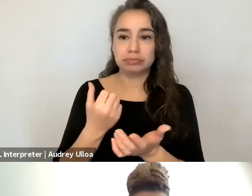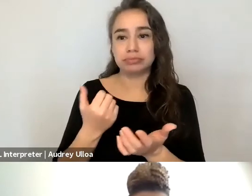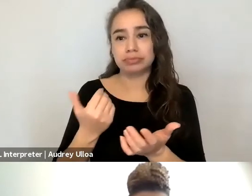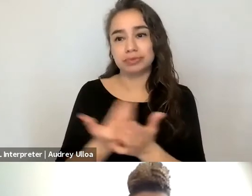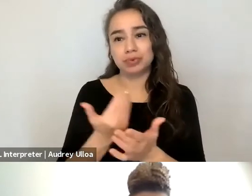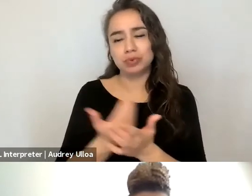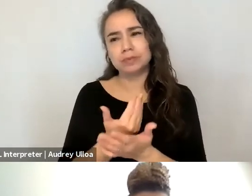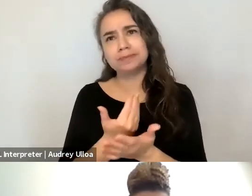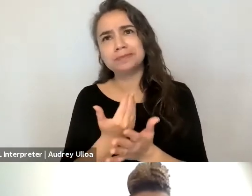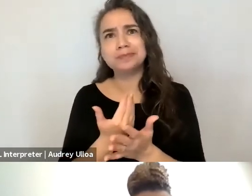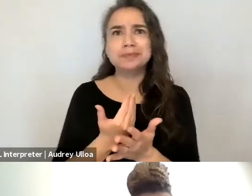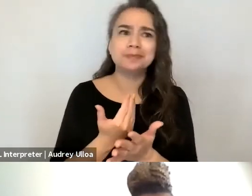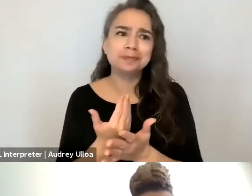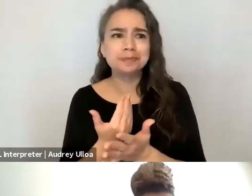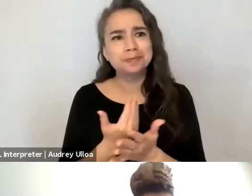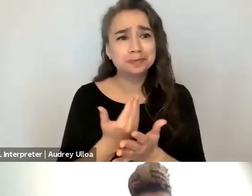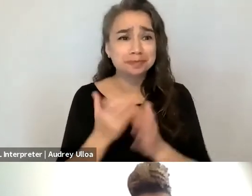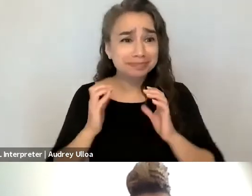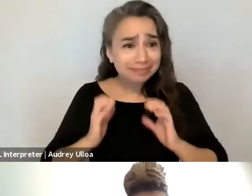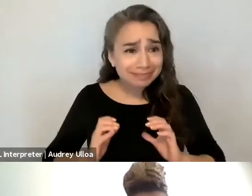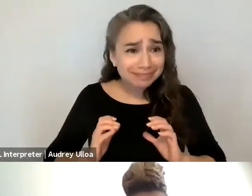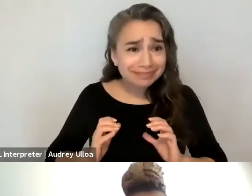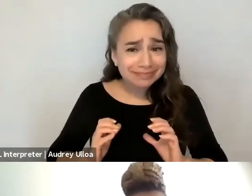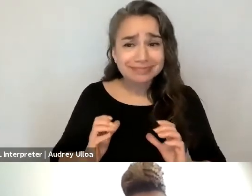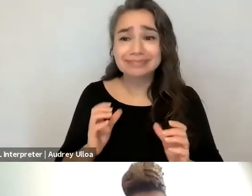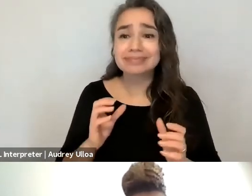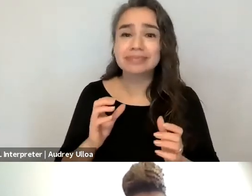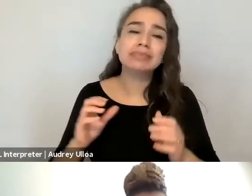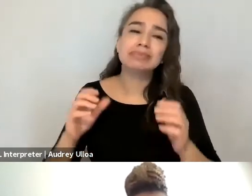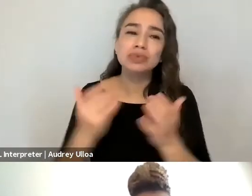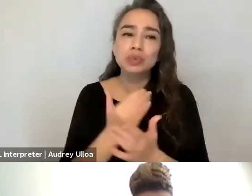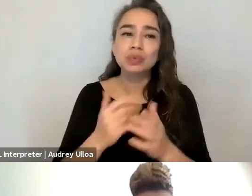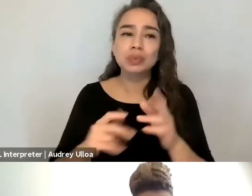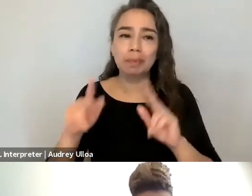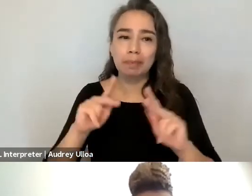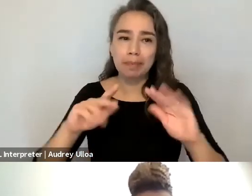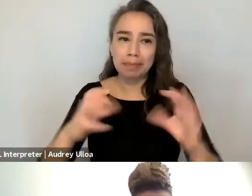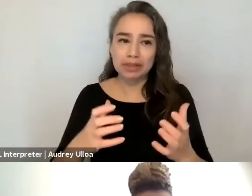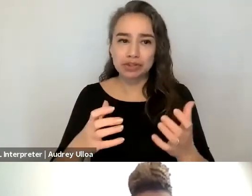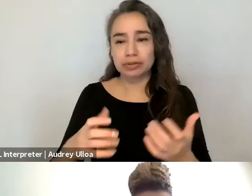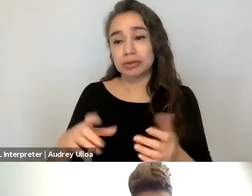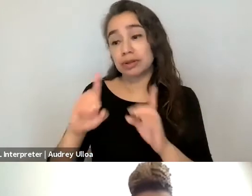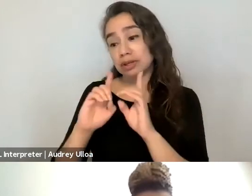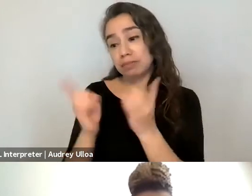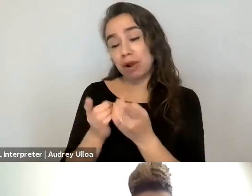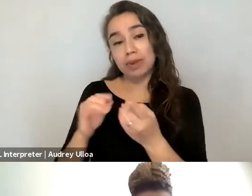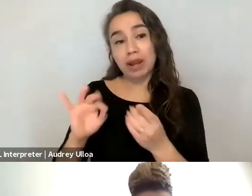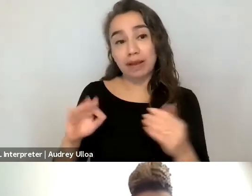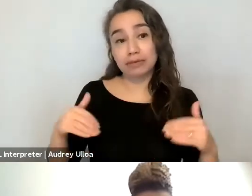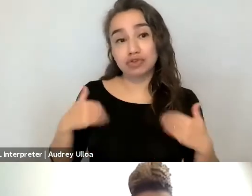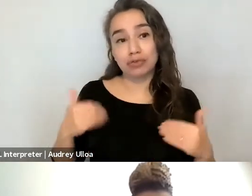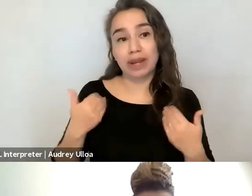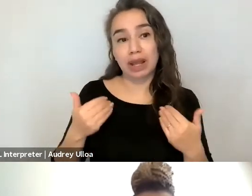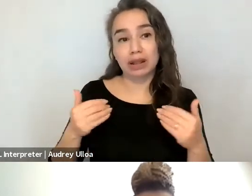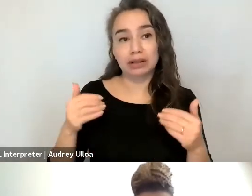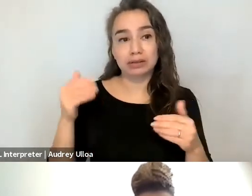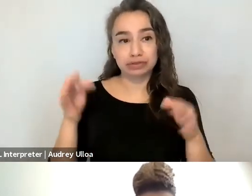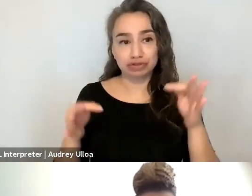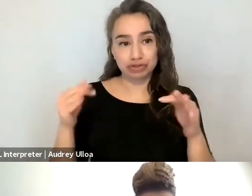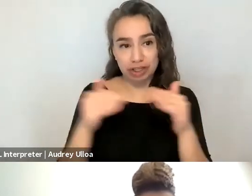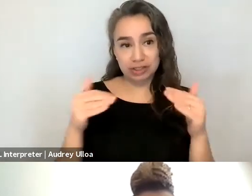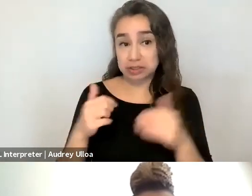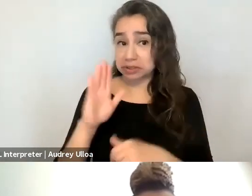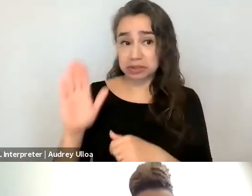I don't want to say, yeah, I guess clientele or a new population, the Department of Juvenile Justice, who we never used. We got